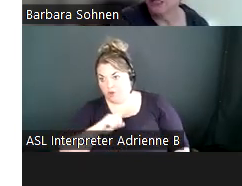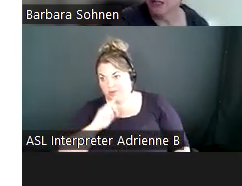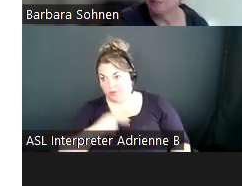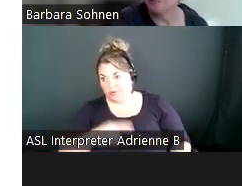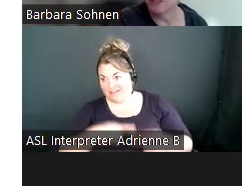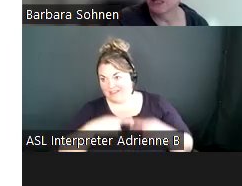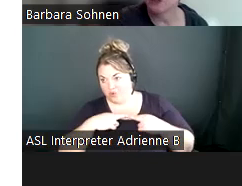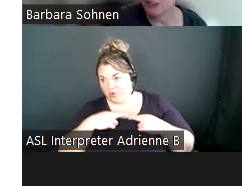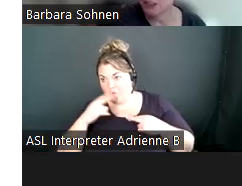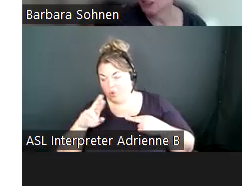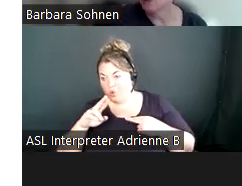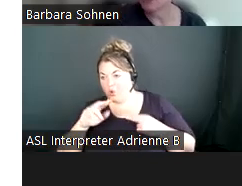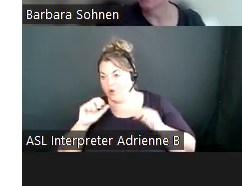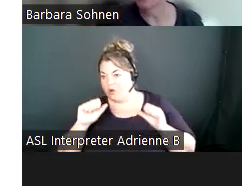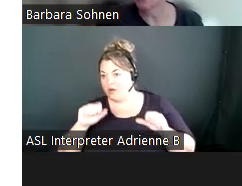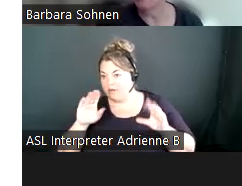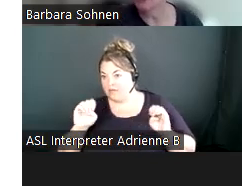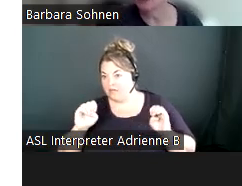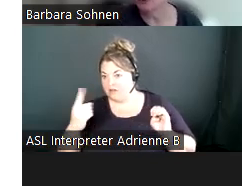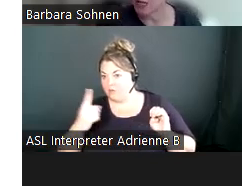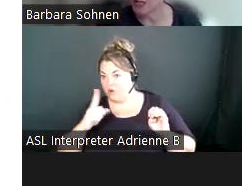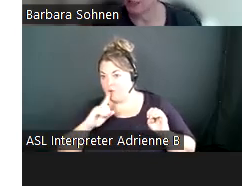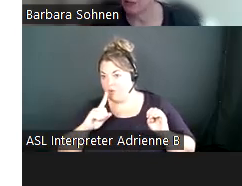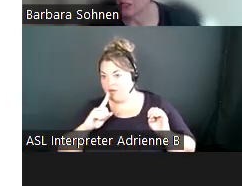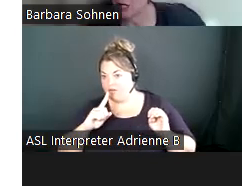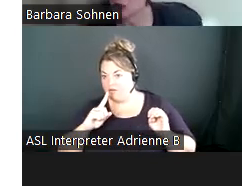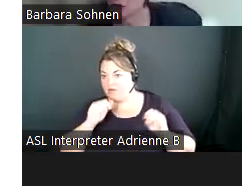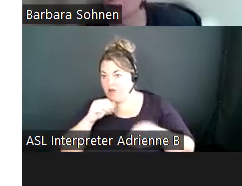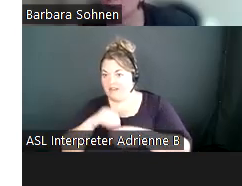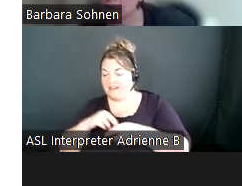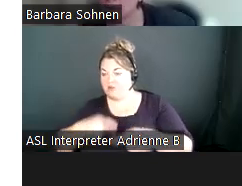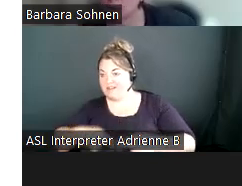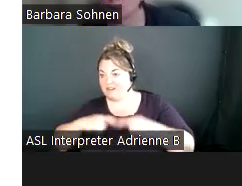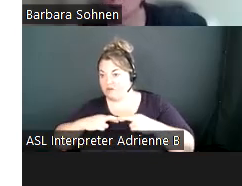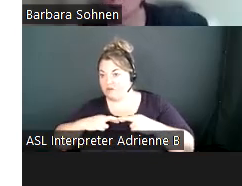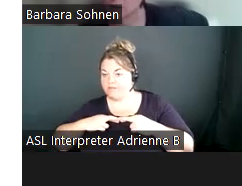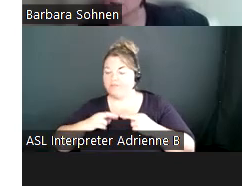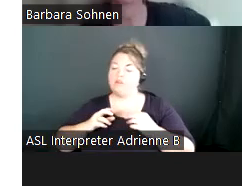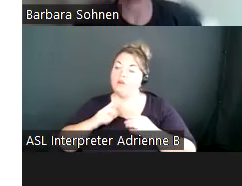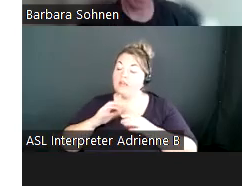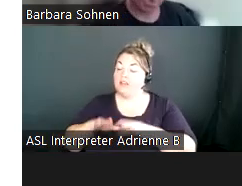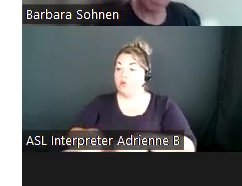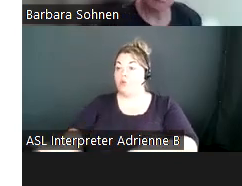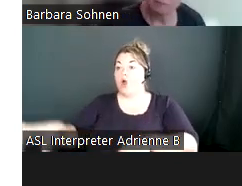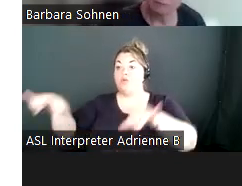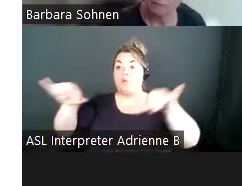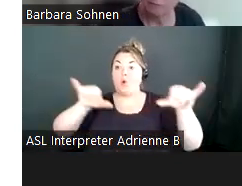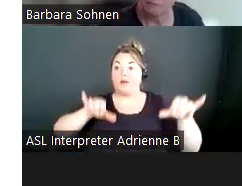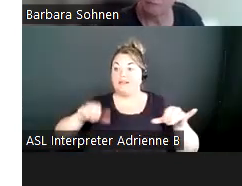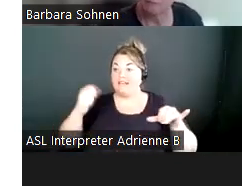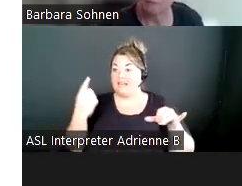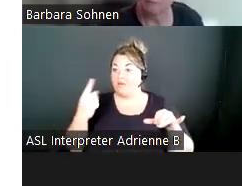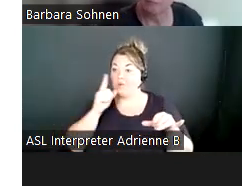is it someone, could it be someone who's not in residential? It's across the board, anyone that is